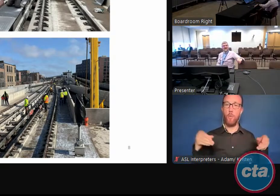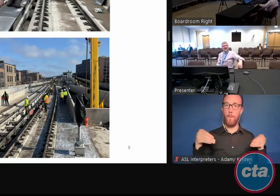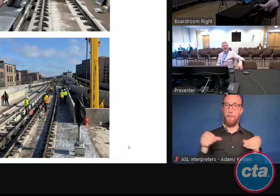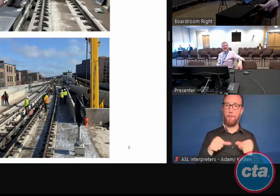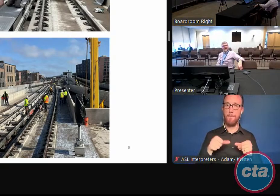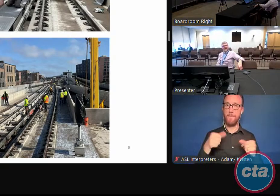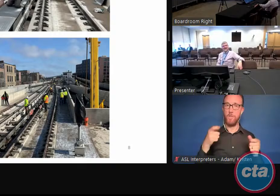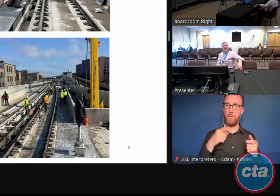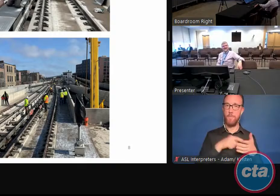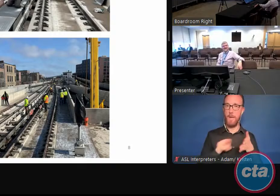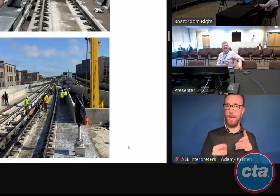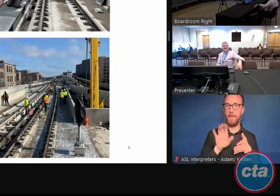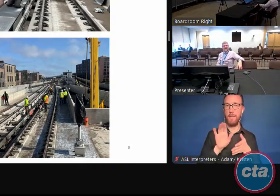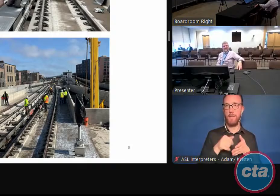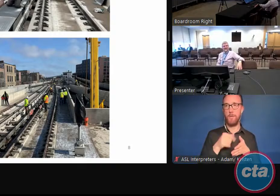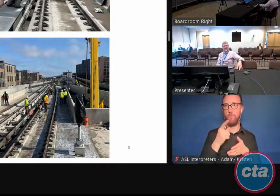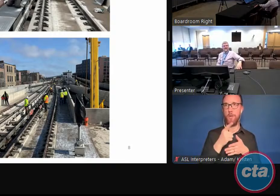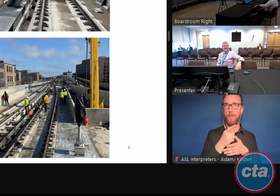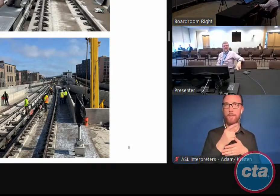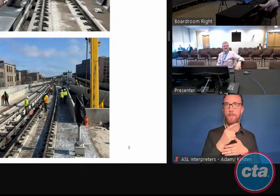that are authorized under the transit TIF.